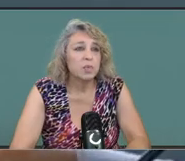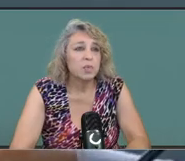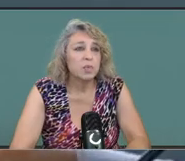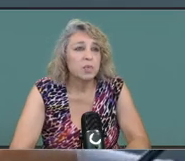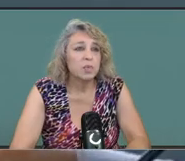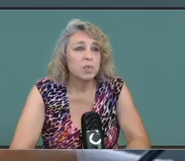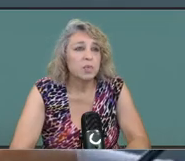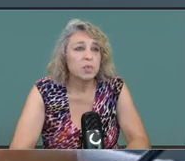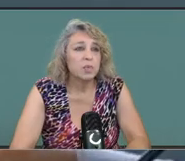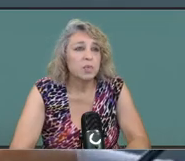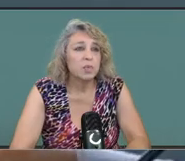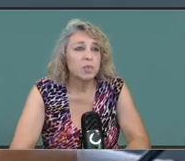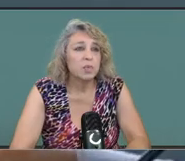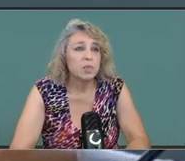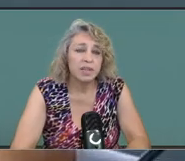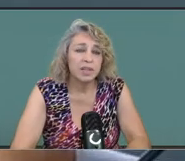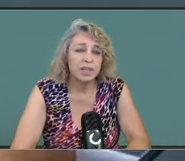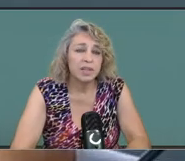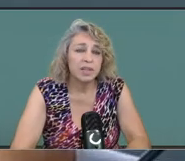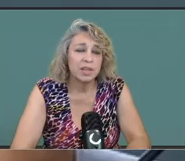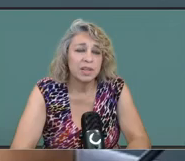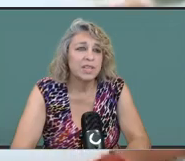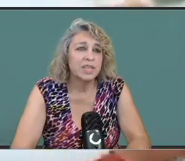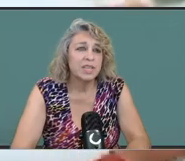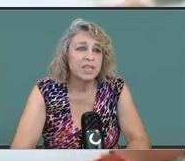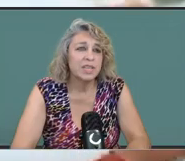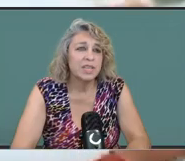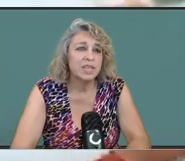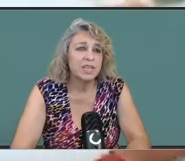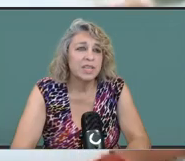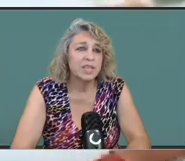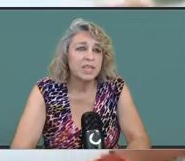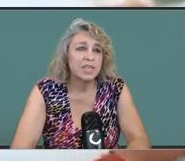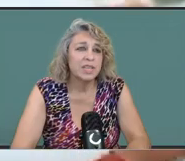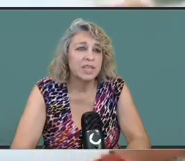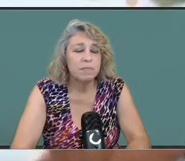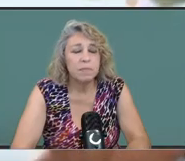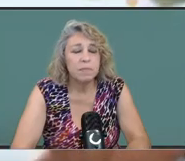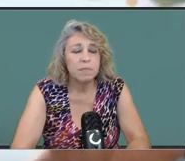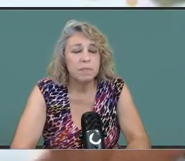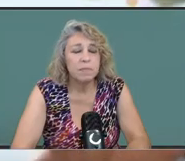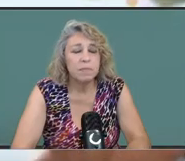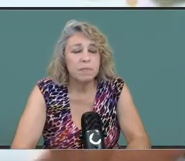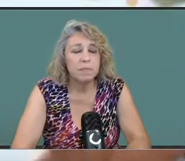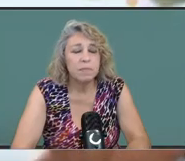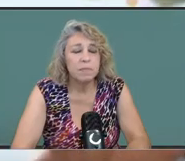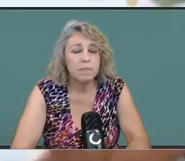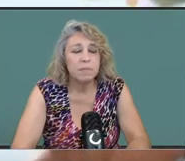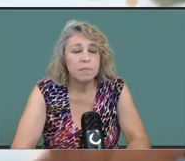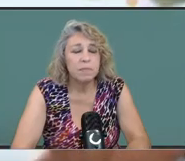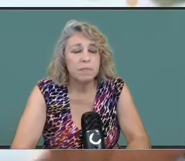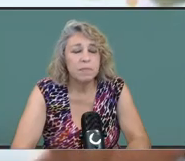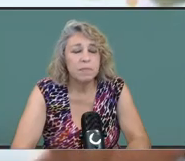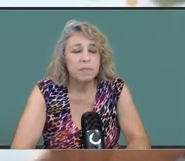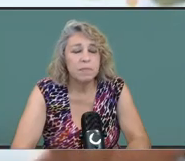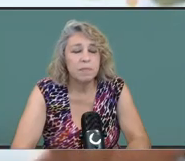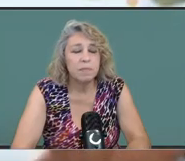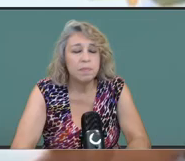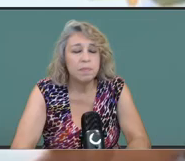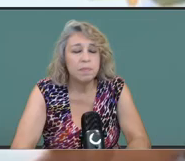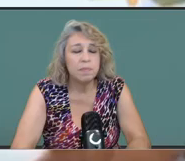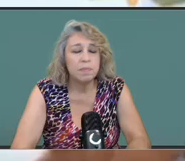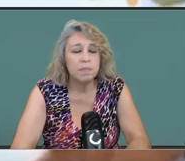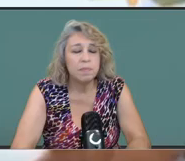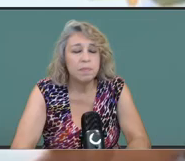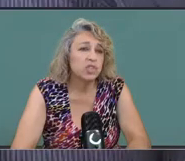a dishonesty of the governors. They've destroyed everything. That's the principal cause of inequality